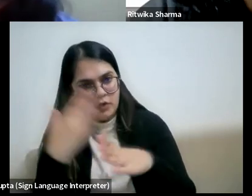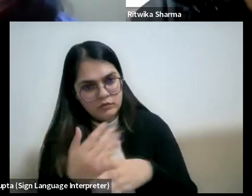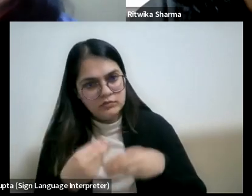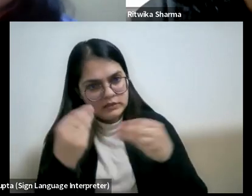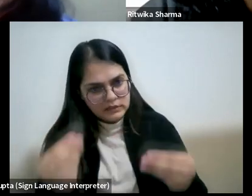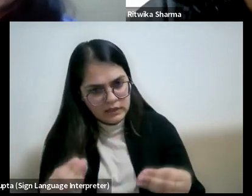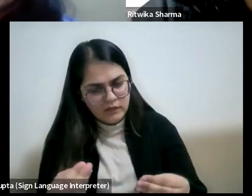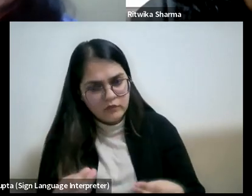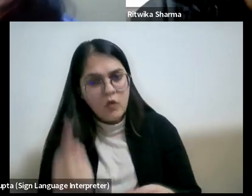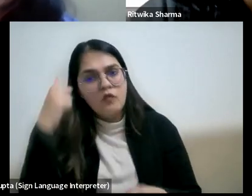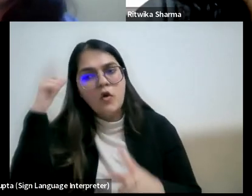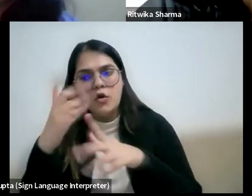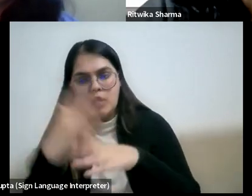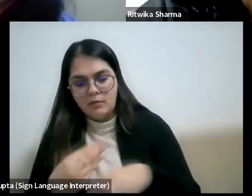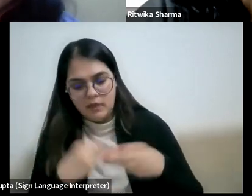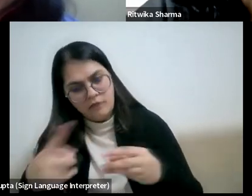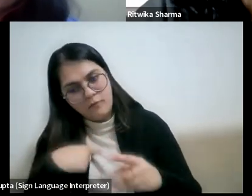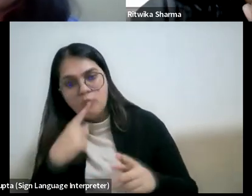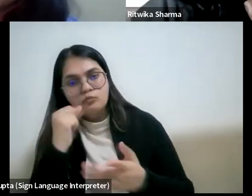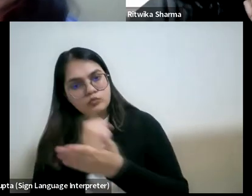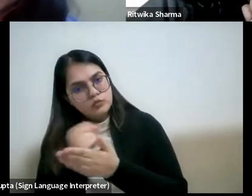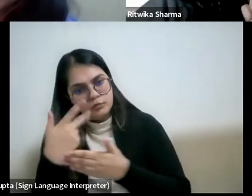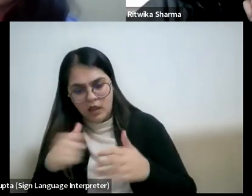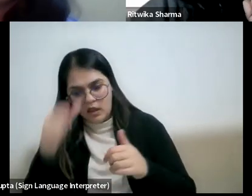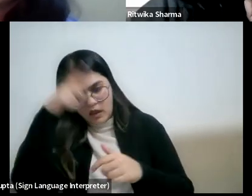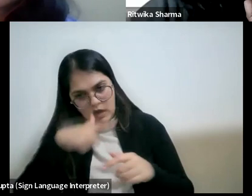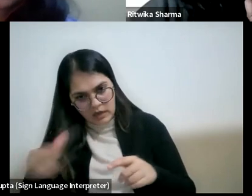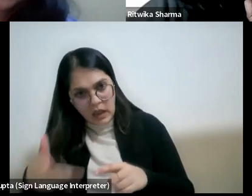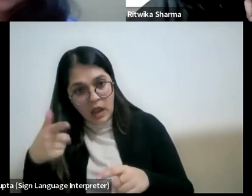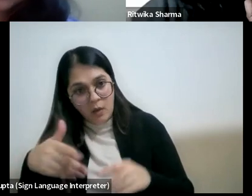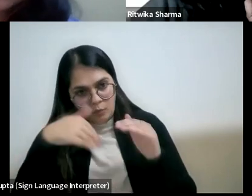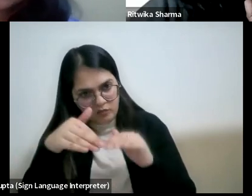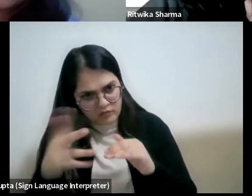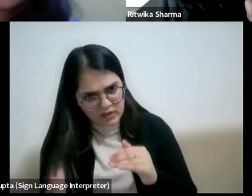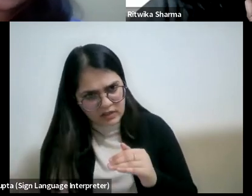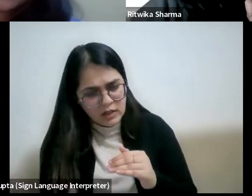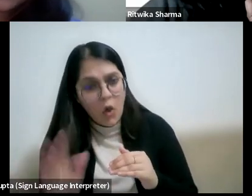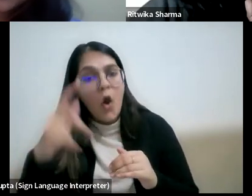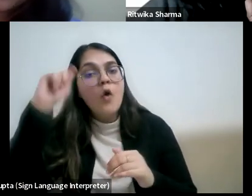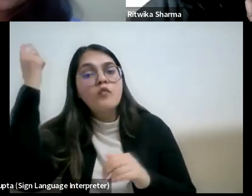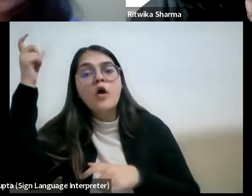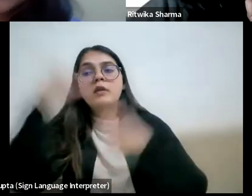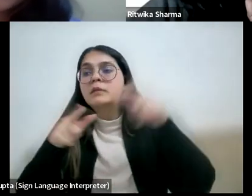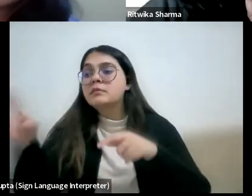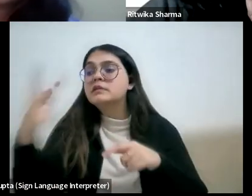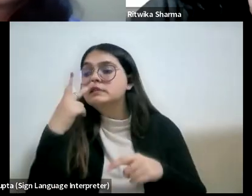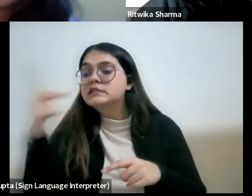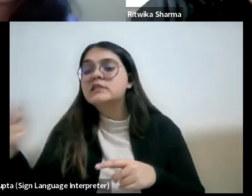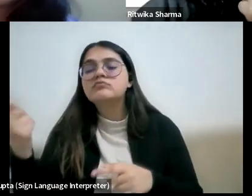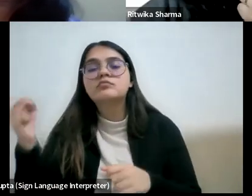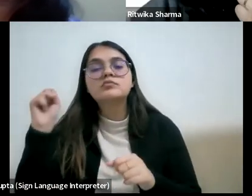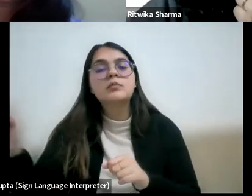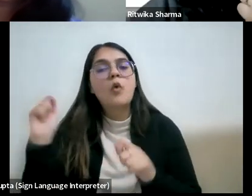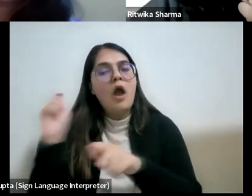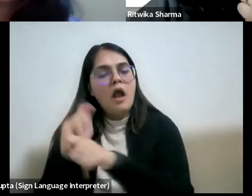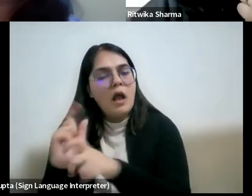the basis of the documents. Is the Supreme Court going to do that? Because the foreign tribunals are certainly failing at it. And because